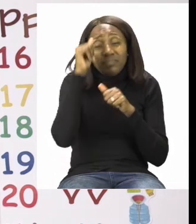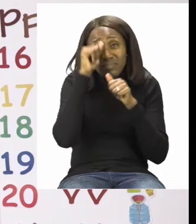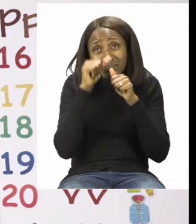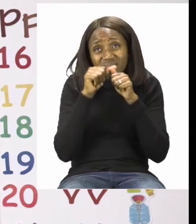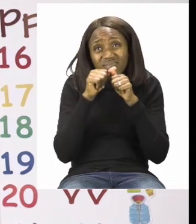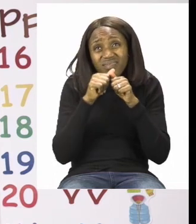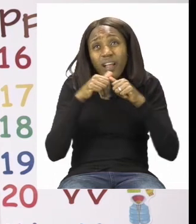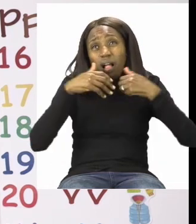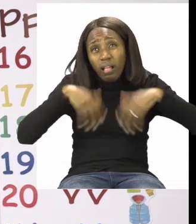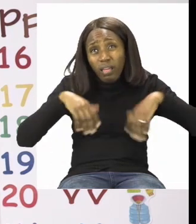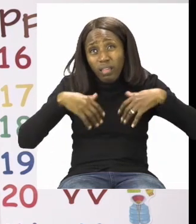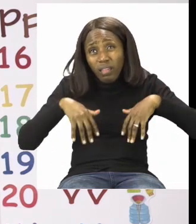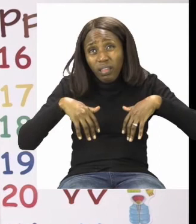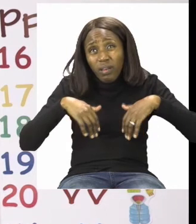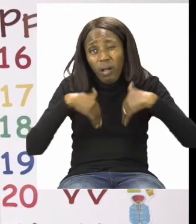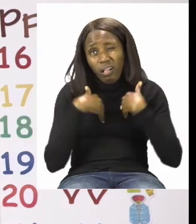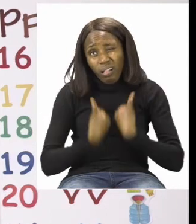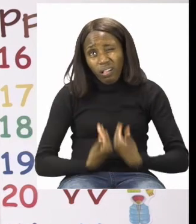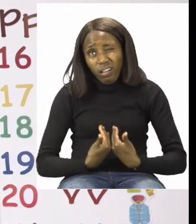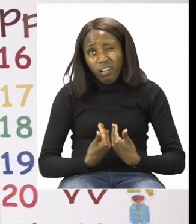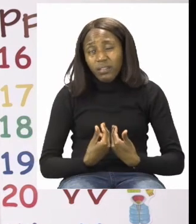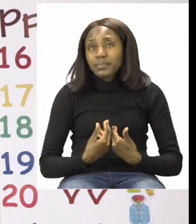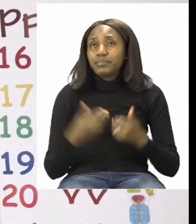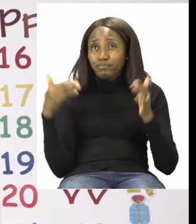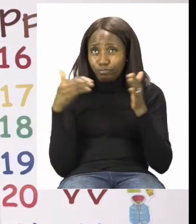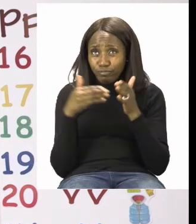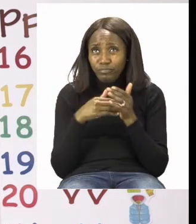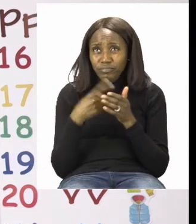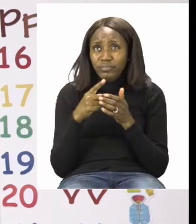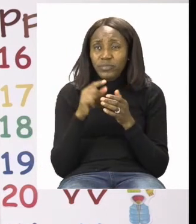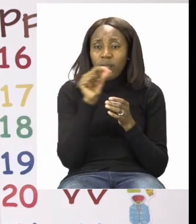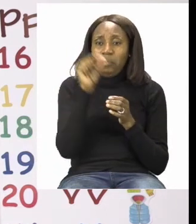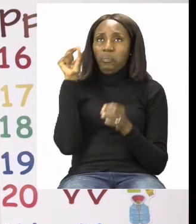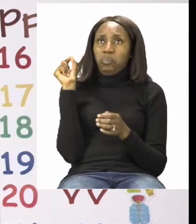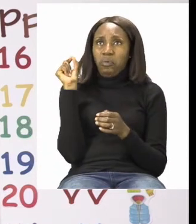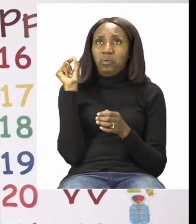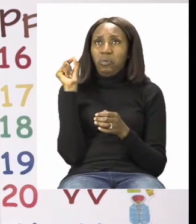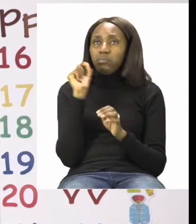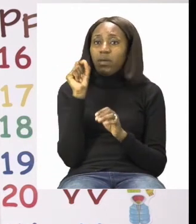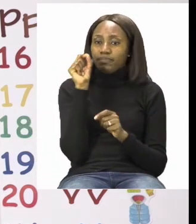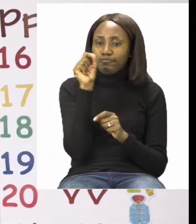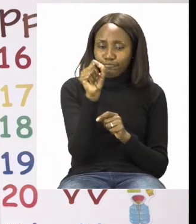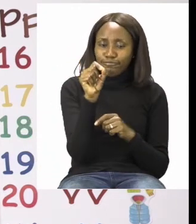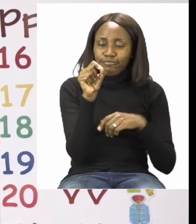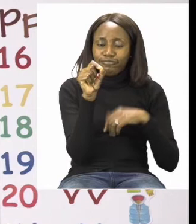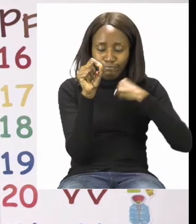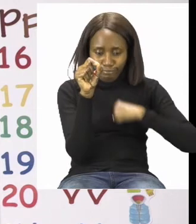are tired, it's okay to stop, but don't lift up your pencil. We're going to continue